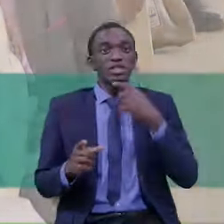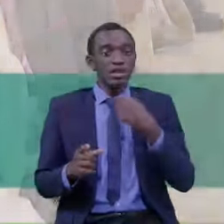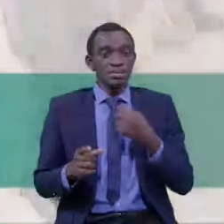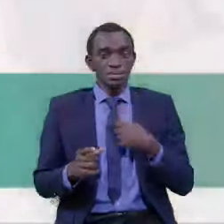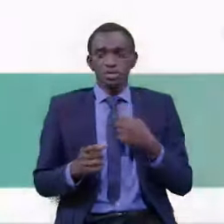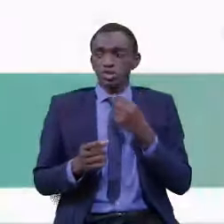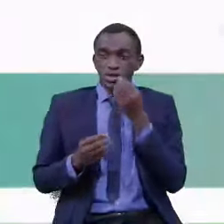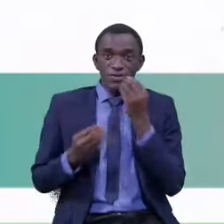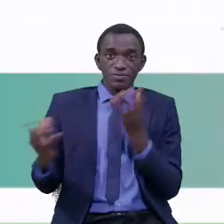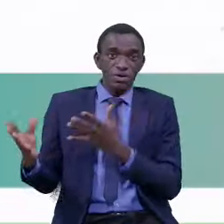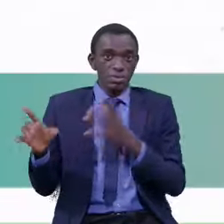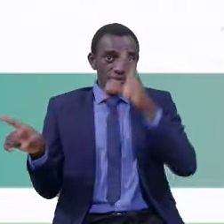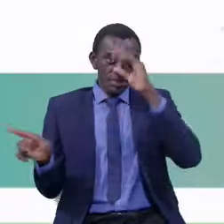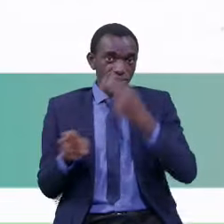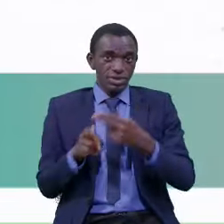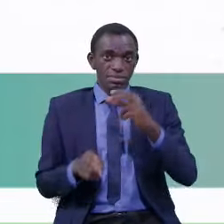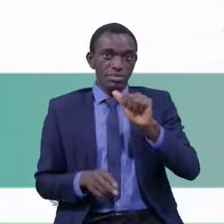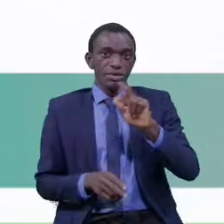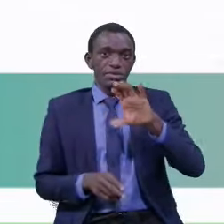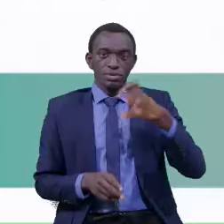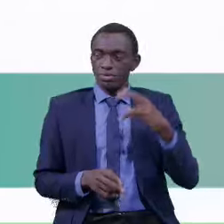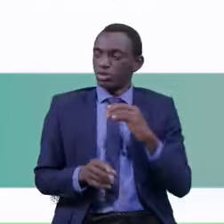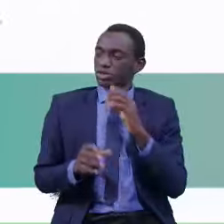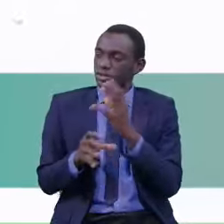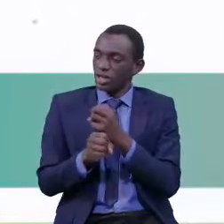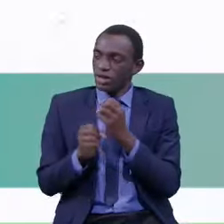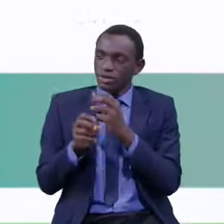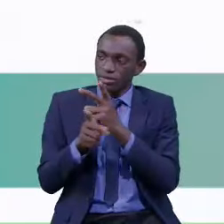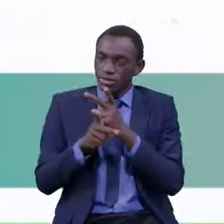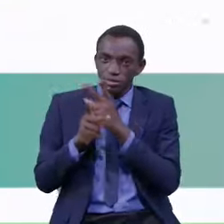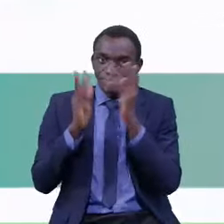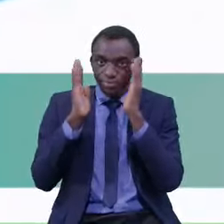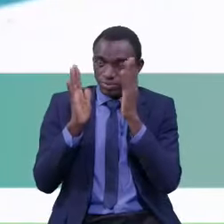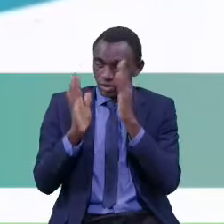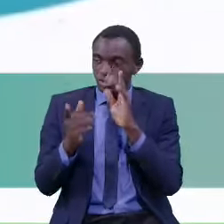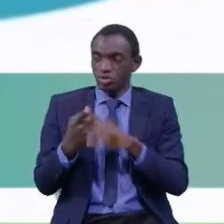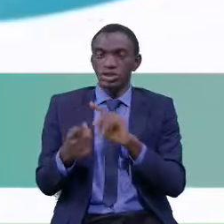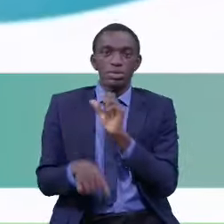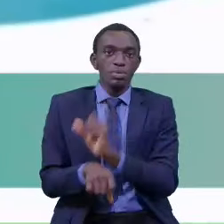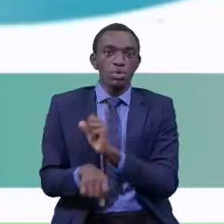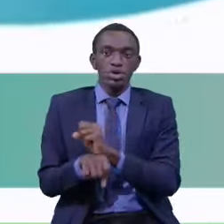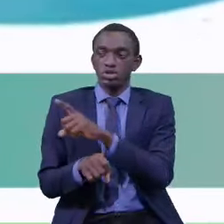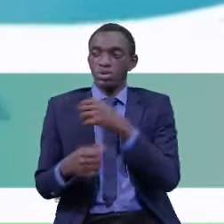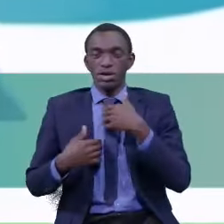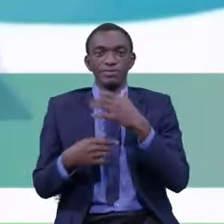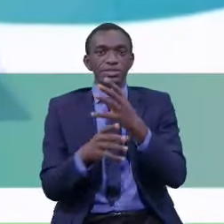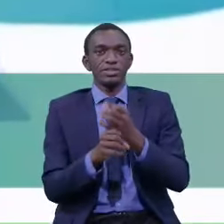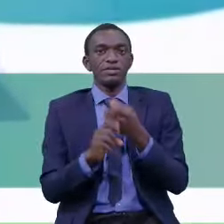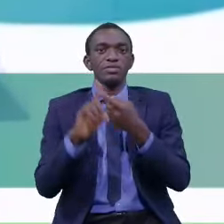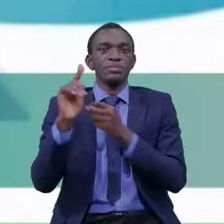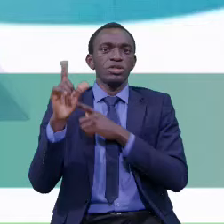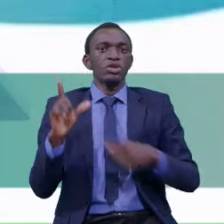heed to the ministry which thou hast received in the Lord. You have